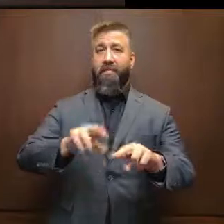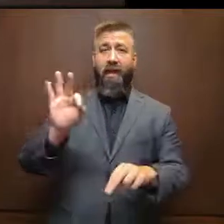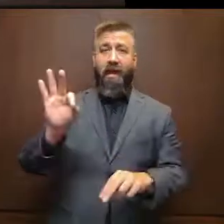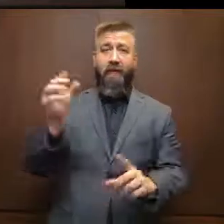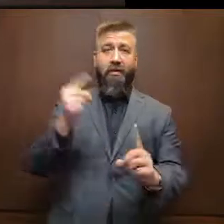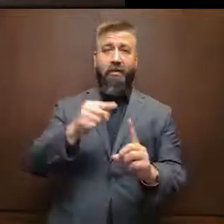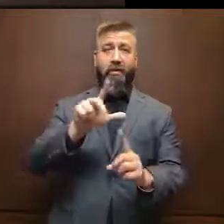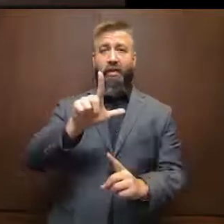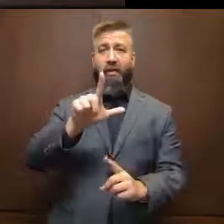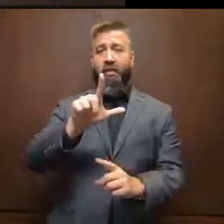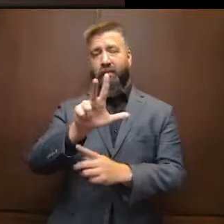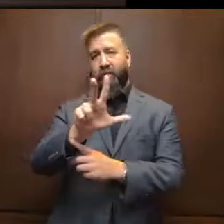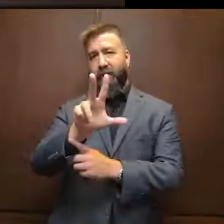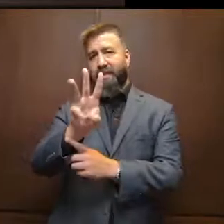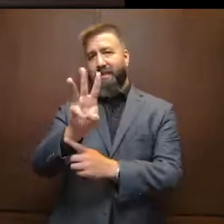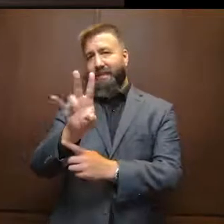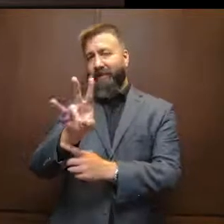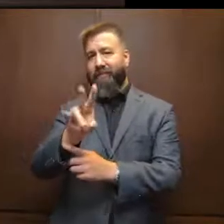to 367.